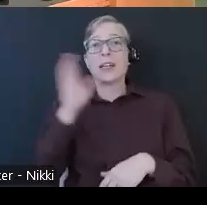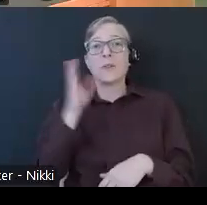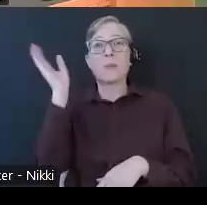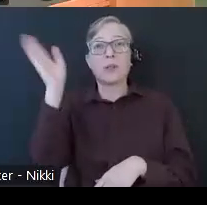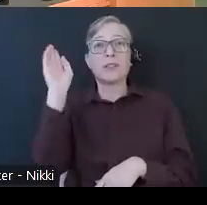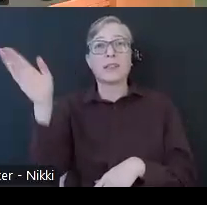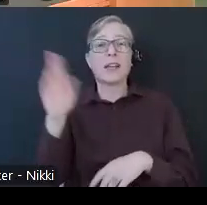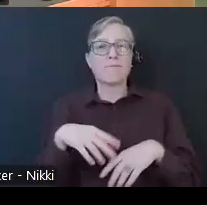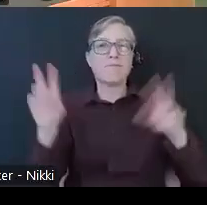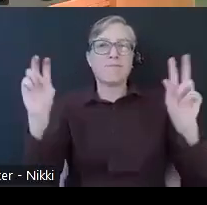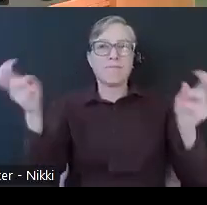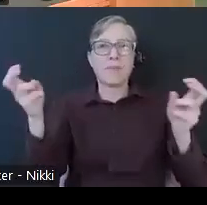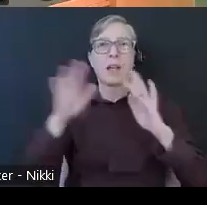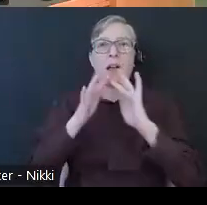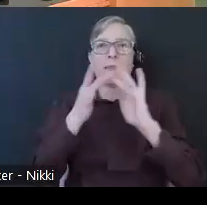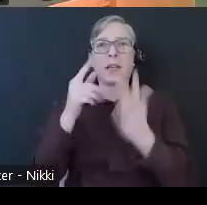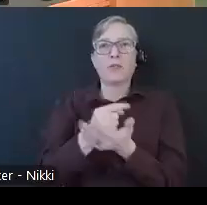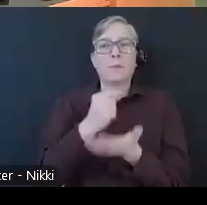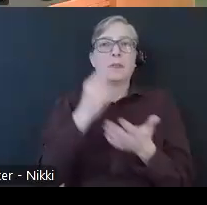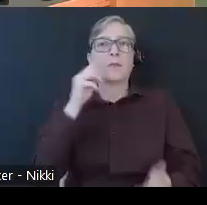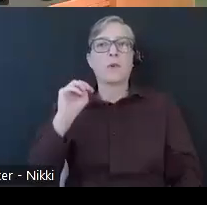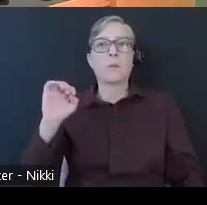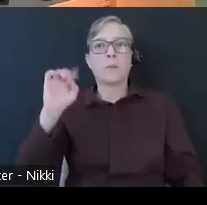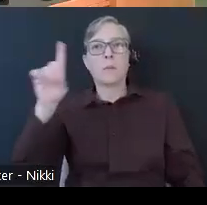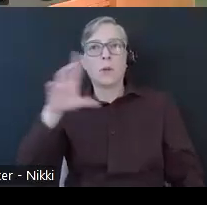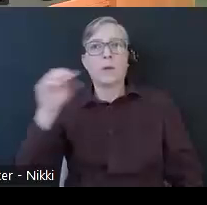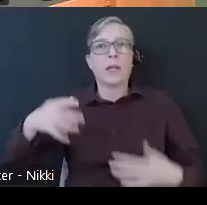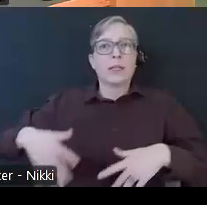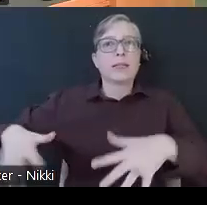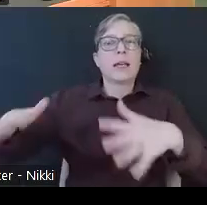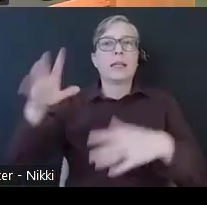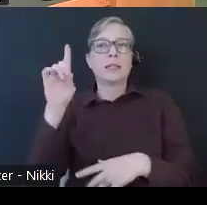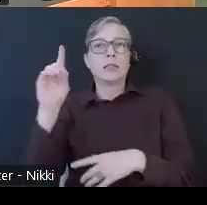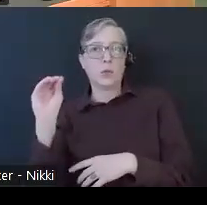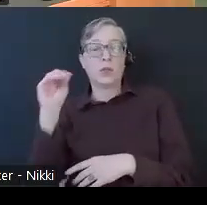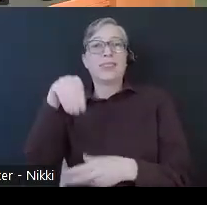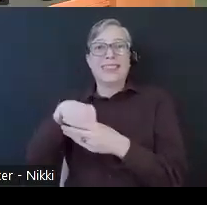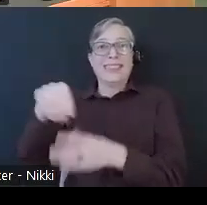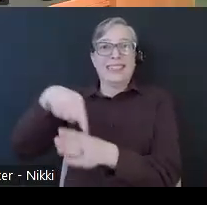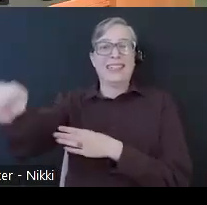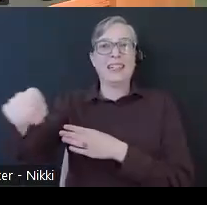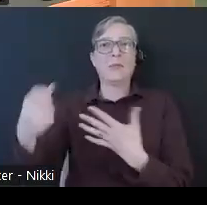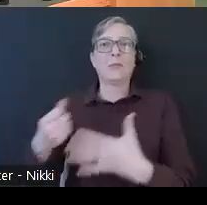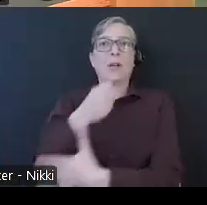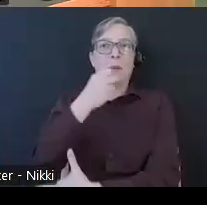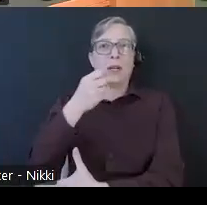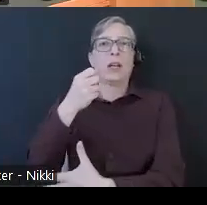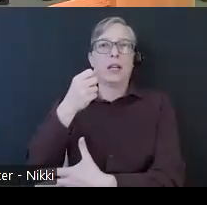Care, clinically effective and financially feasible. So please welcome Bruce Rollman.